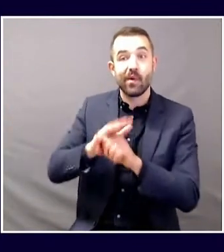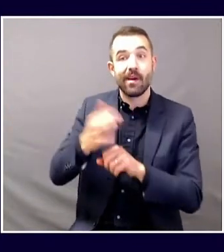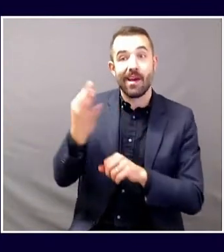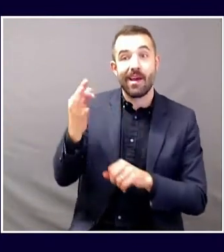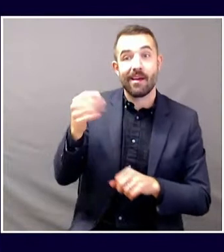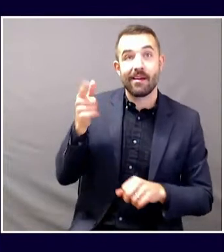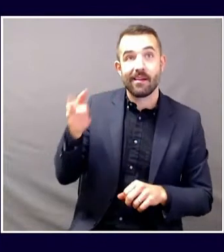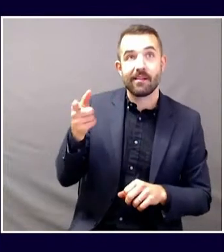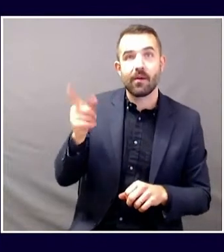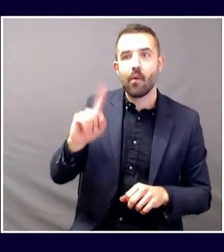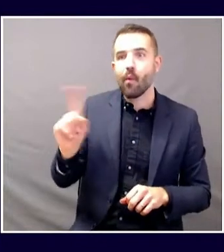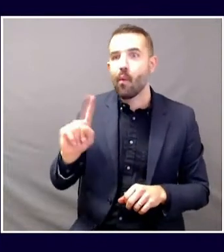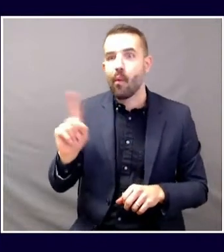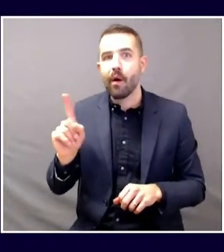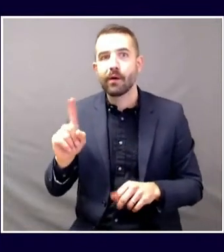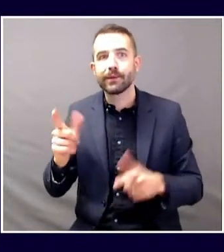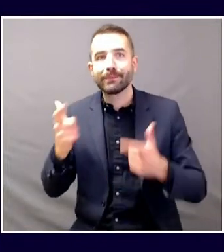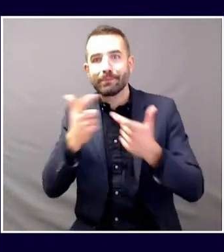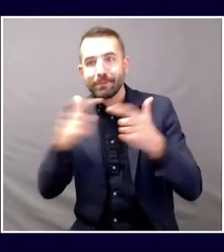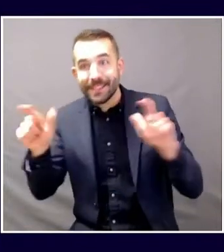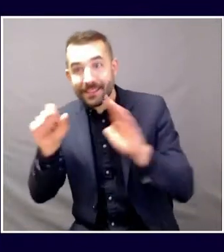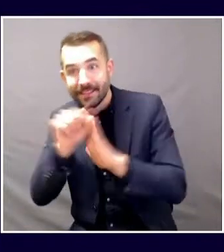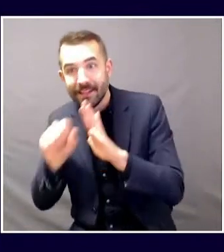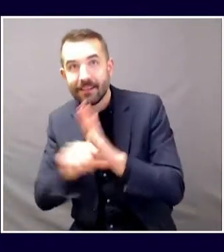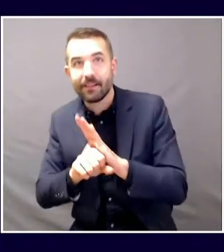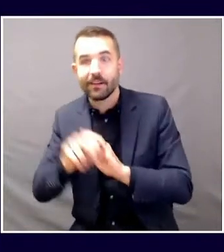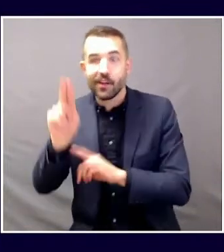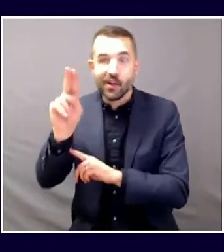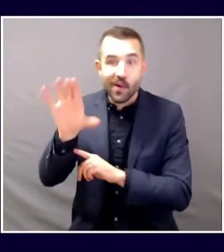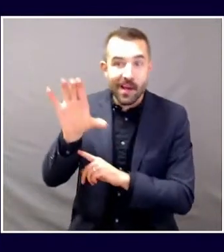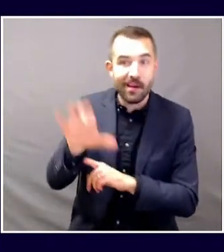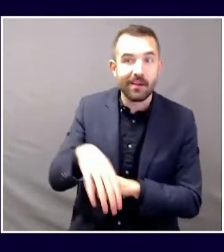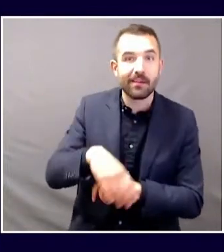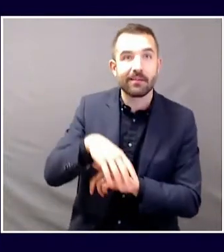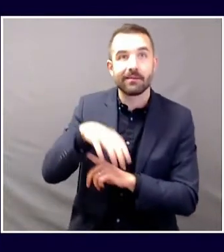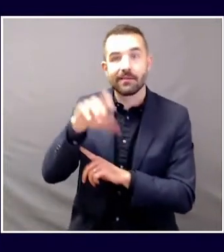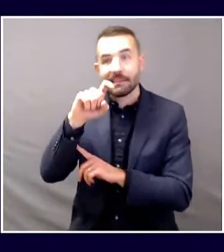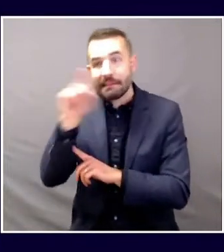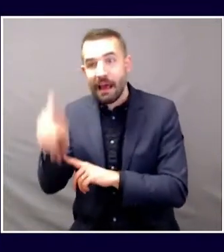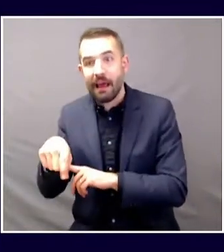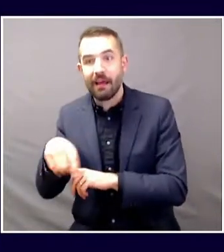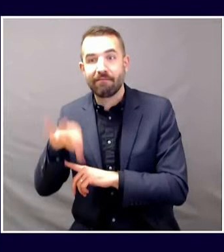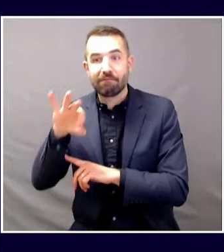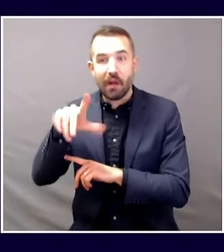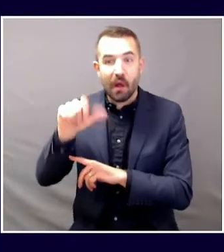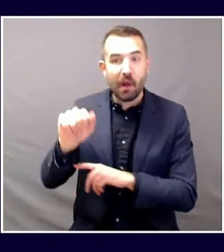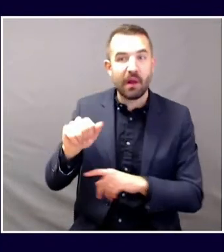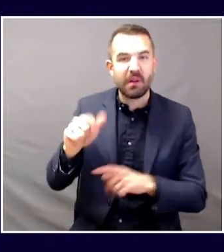states. Think of New York, think of Texas, think of Florida. But today,